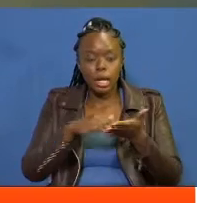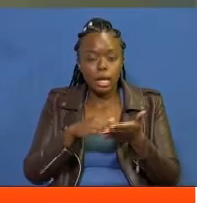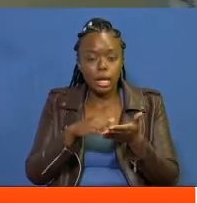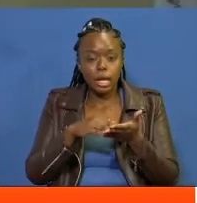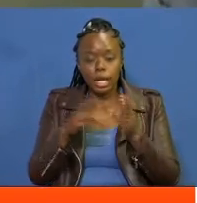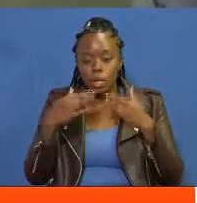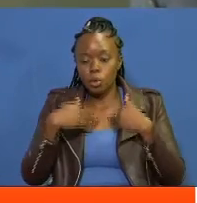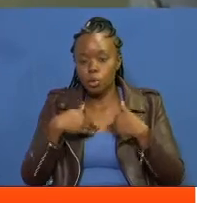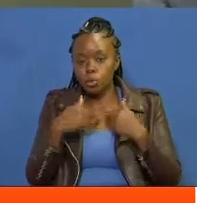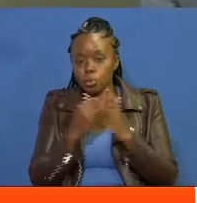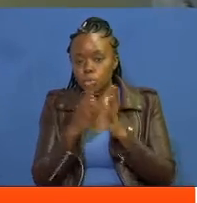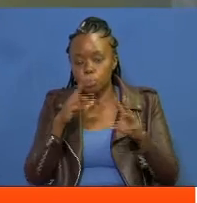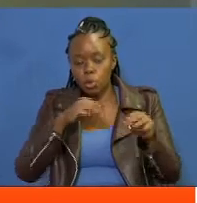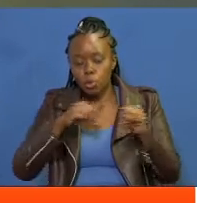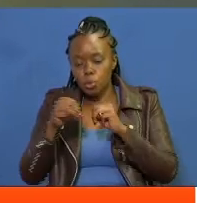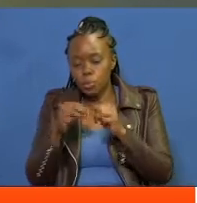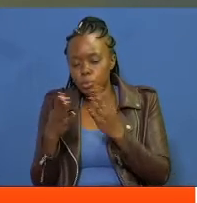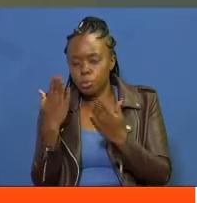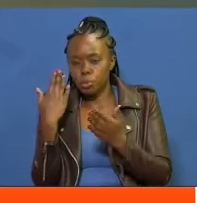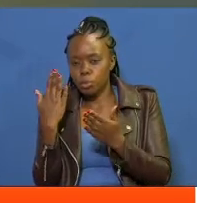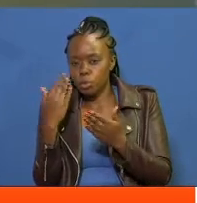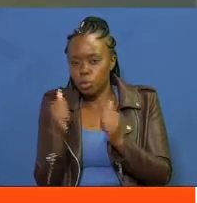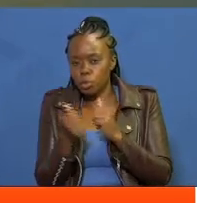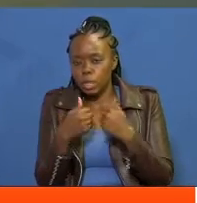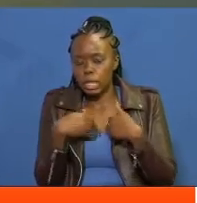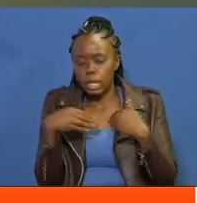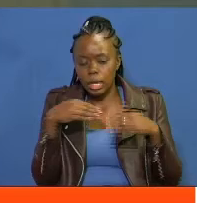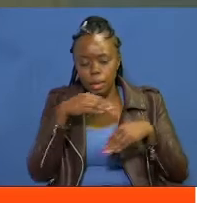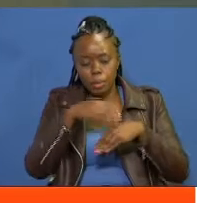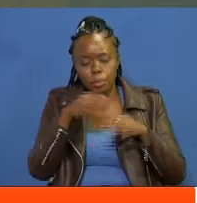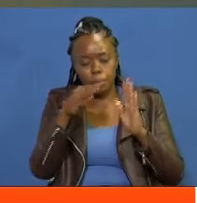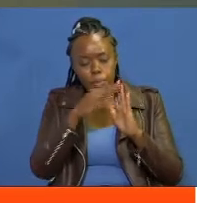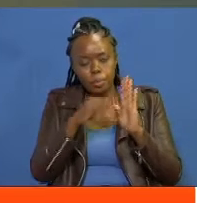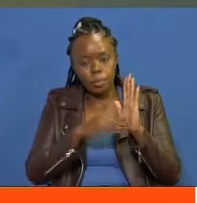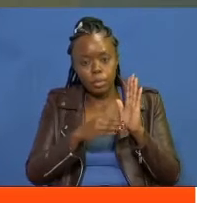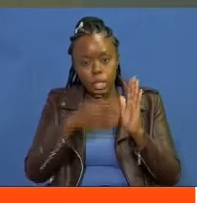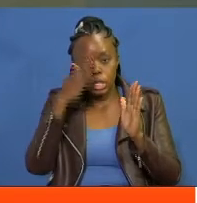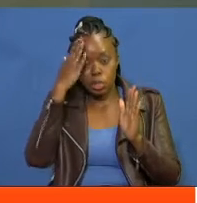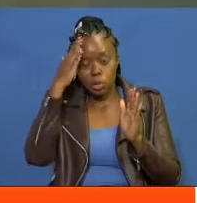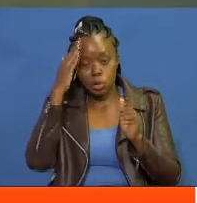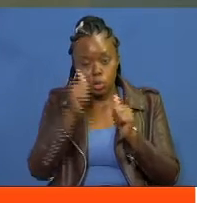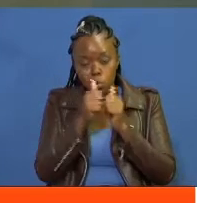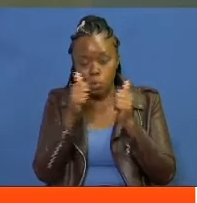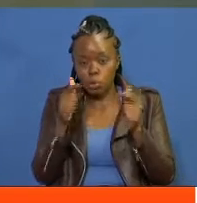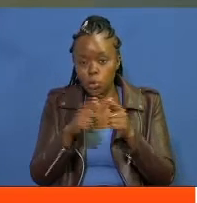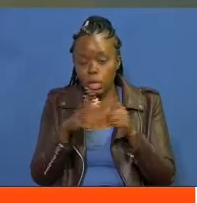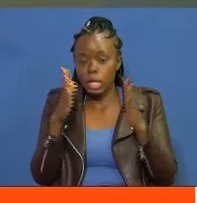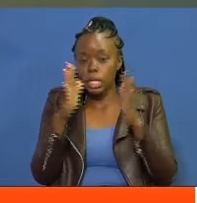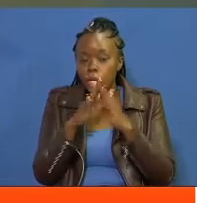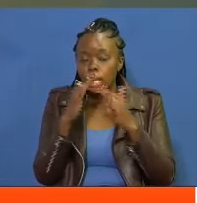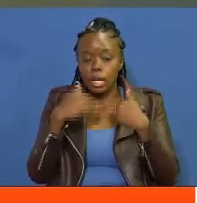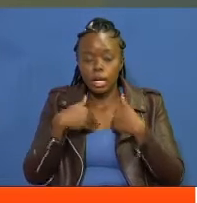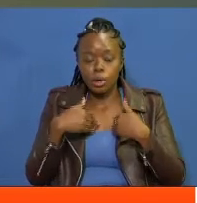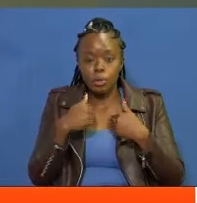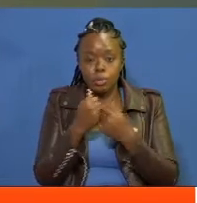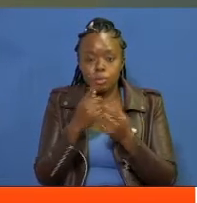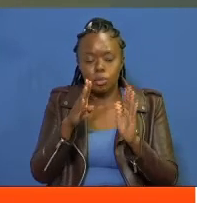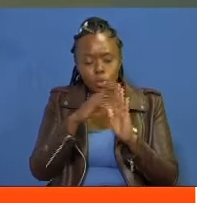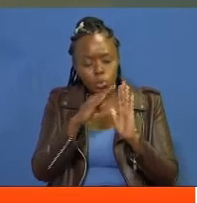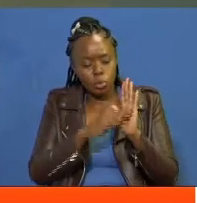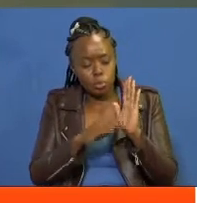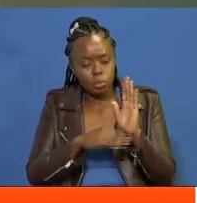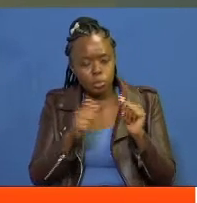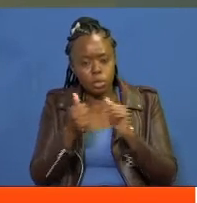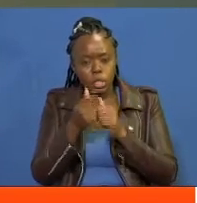been a move backwards as far as that particular measure is concerned. There will be strict adherence to the measures.